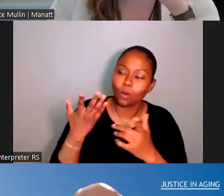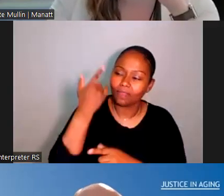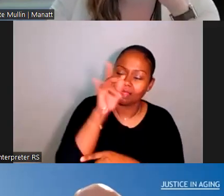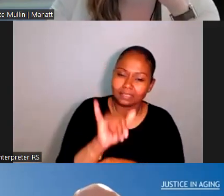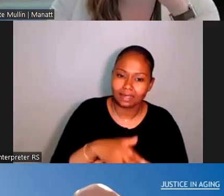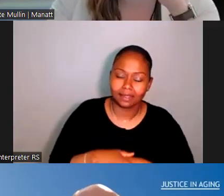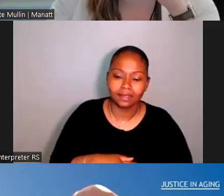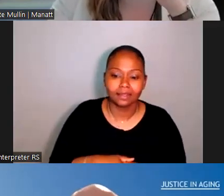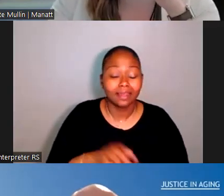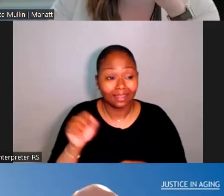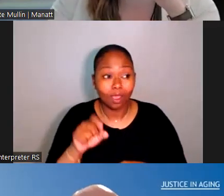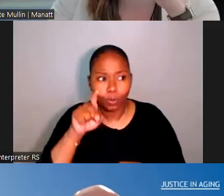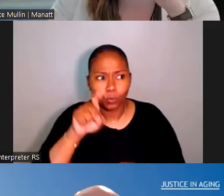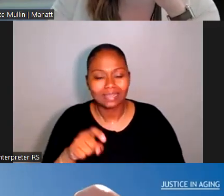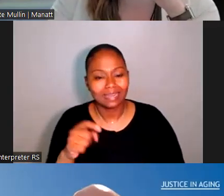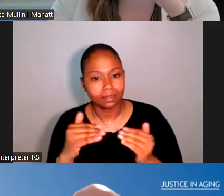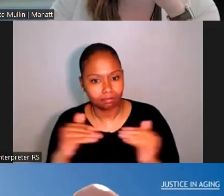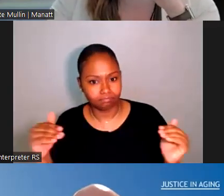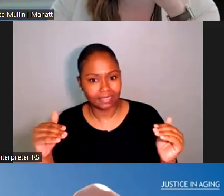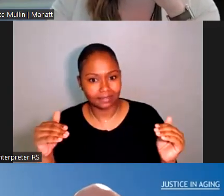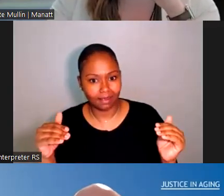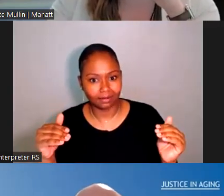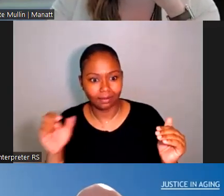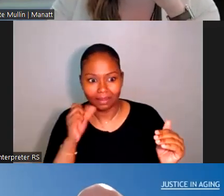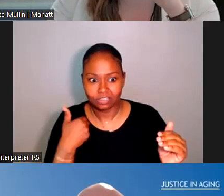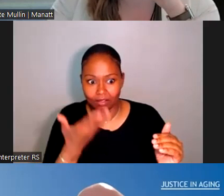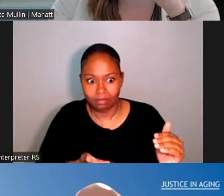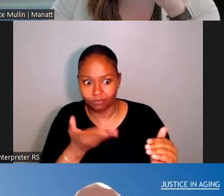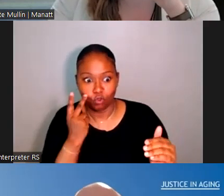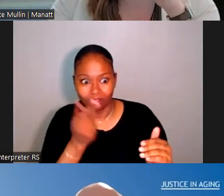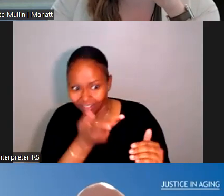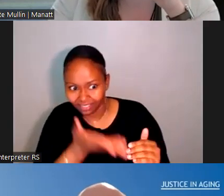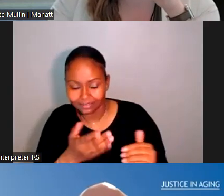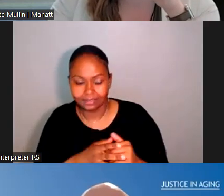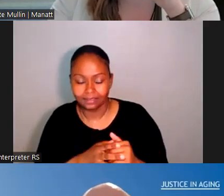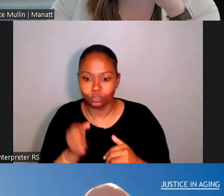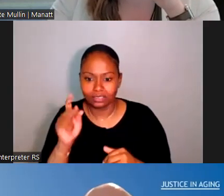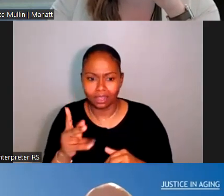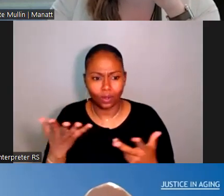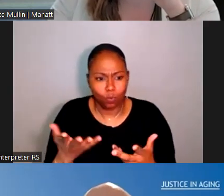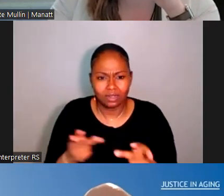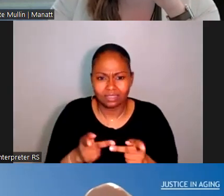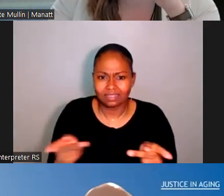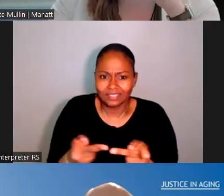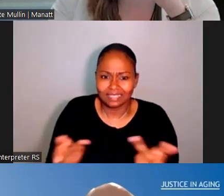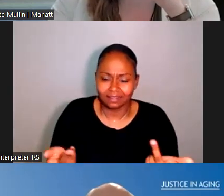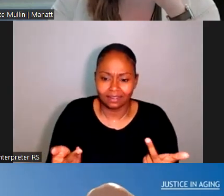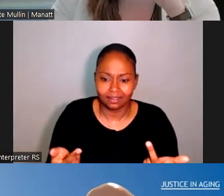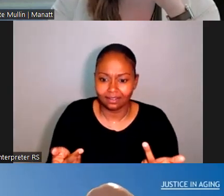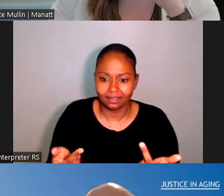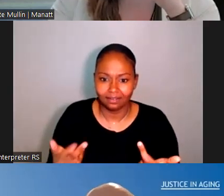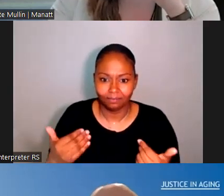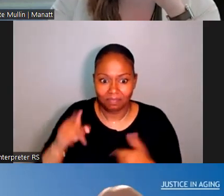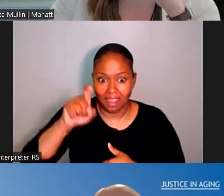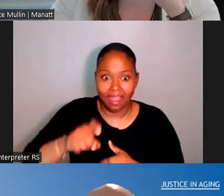you need a baseline here, because there's not much of a baseline here. If you looked at this and said, okay, what does the facility absolutely positively have